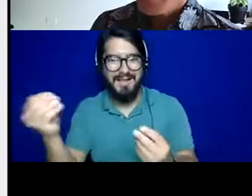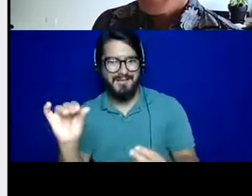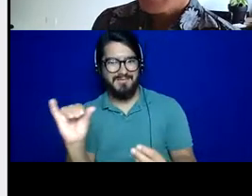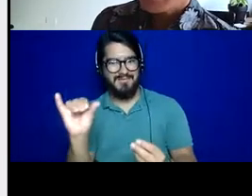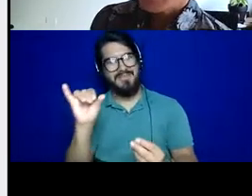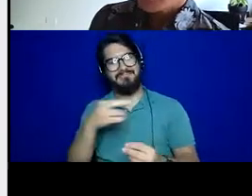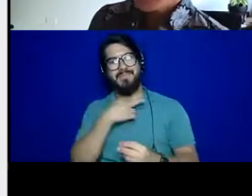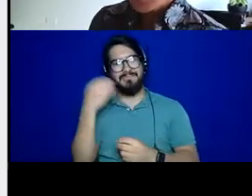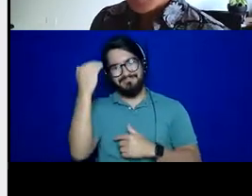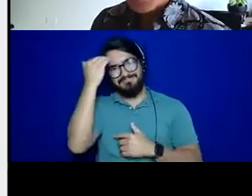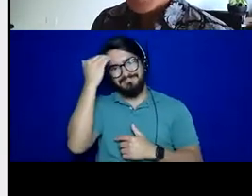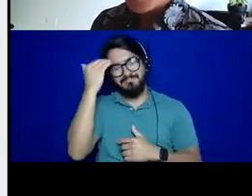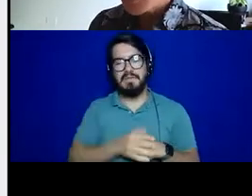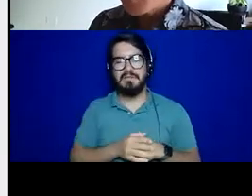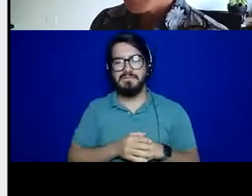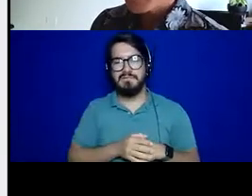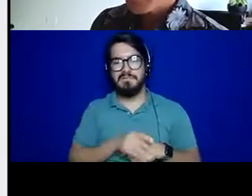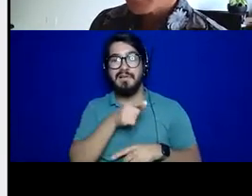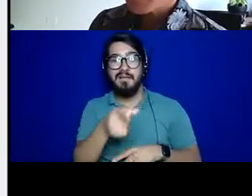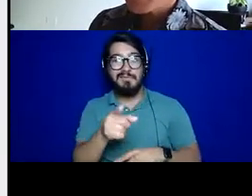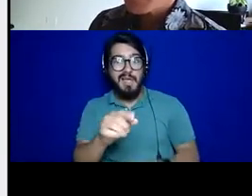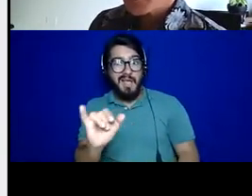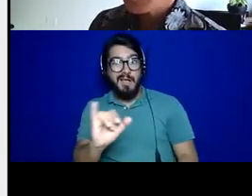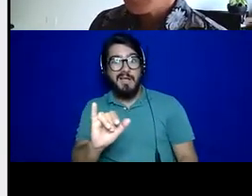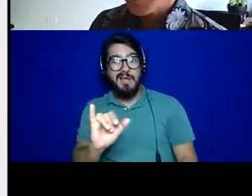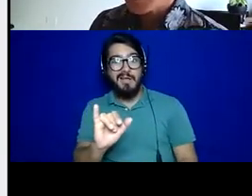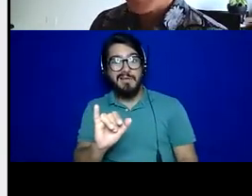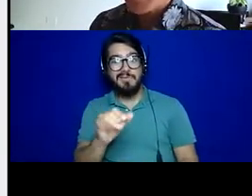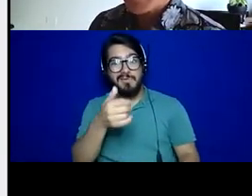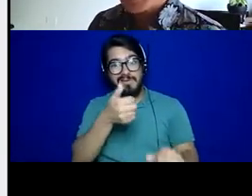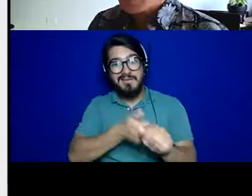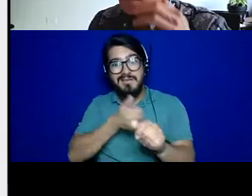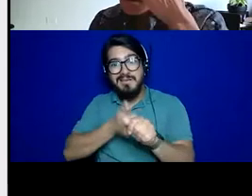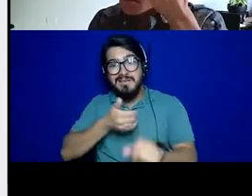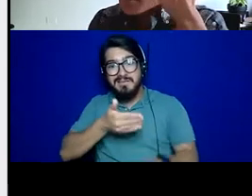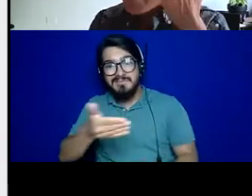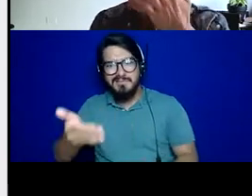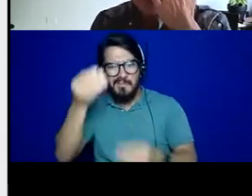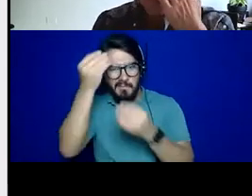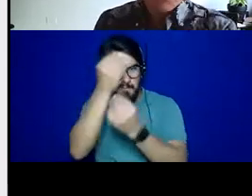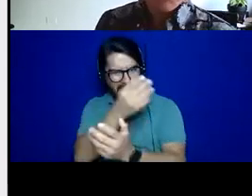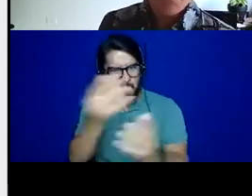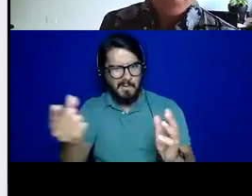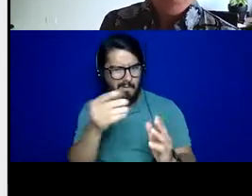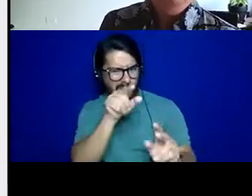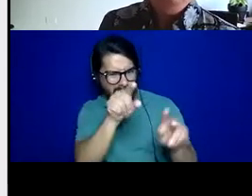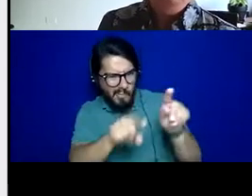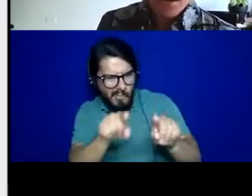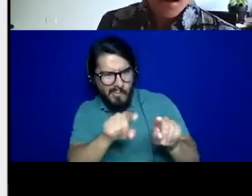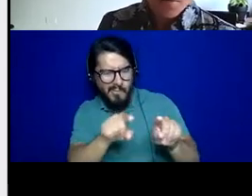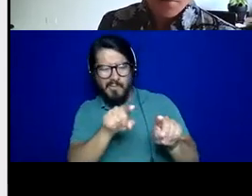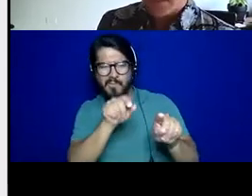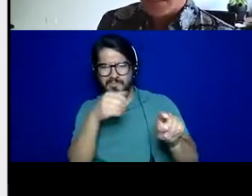Okay, and then, so this is gonna vary also, but for each of those pieces of information, we have to, on our phones